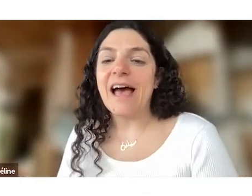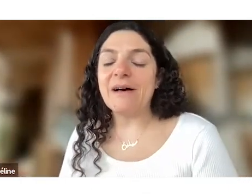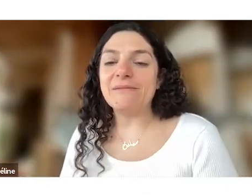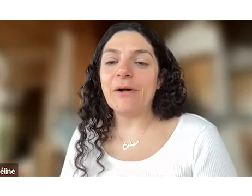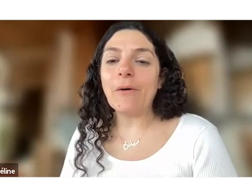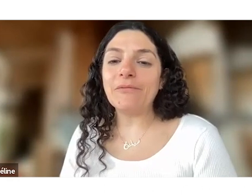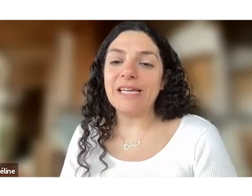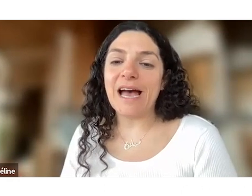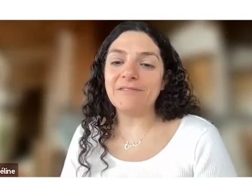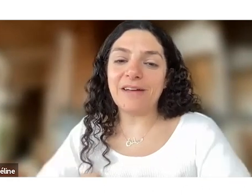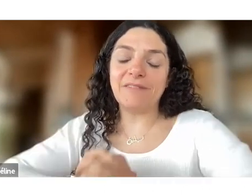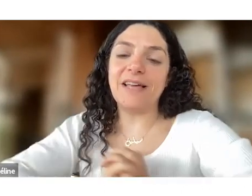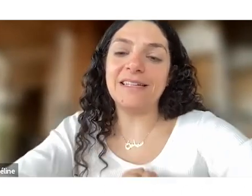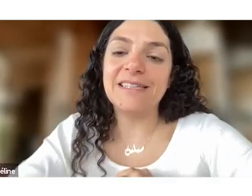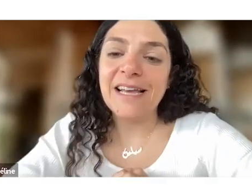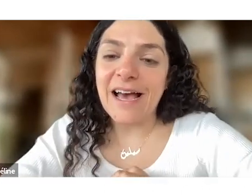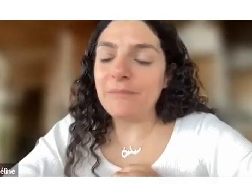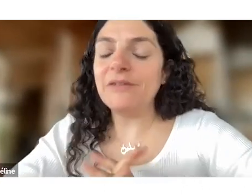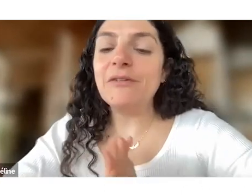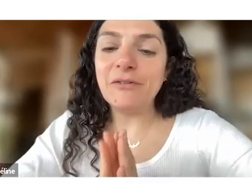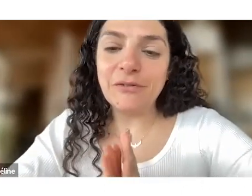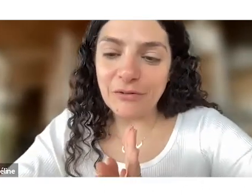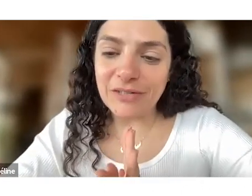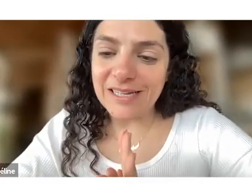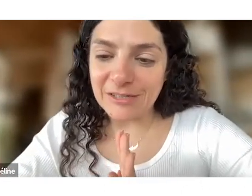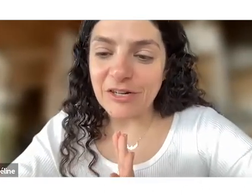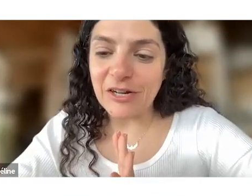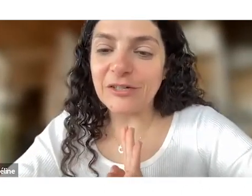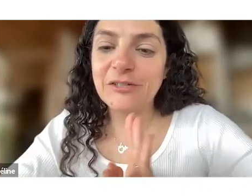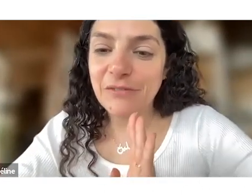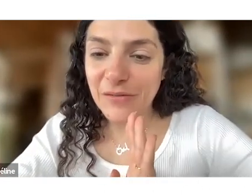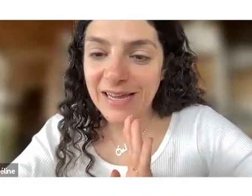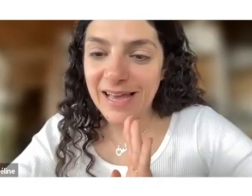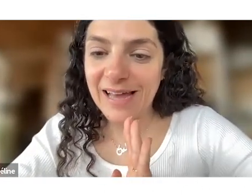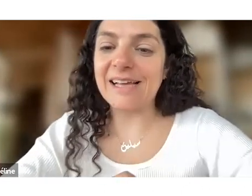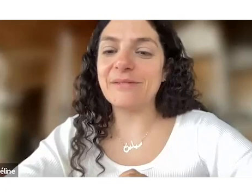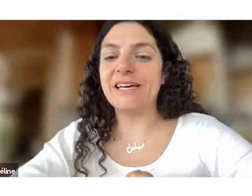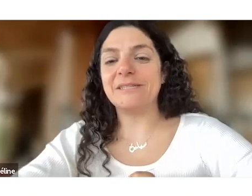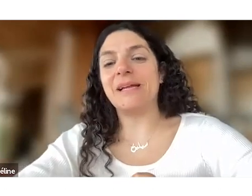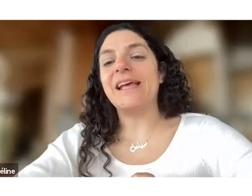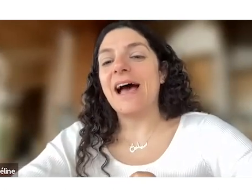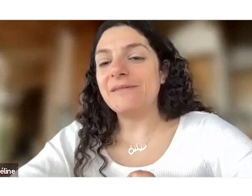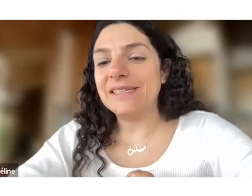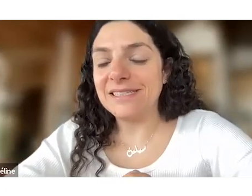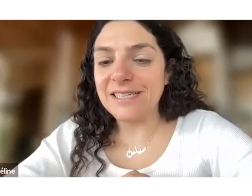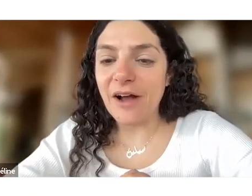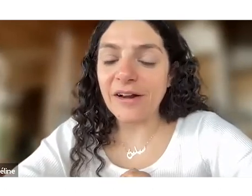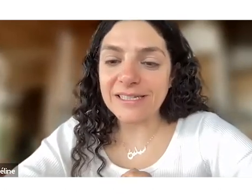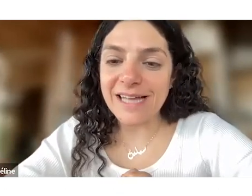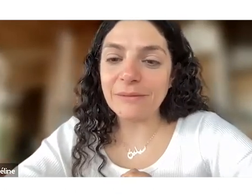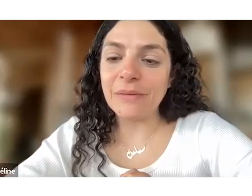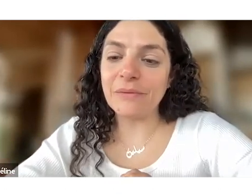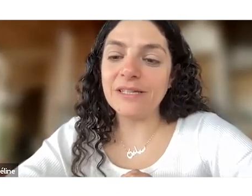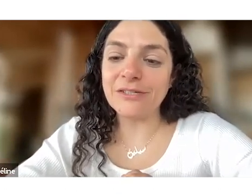introduction. We'll hopefully have that. I mean, you don't need an introduction because you've already had a class with us, but I wanted to share